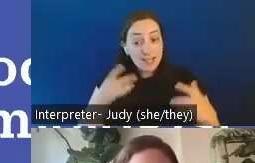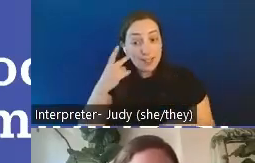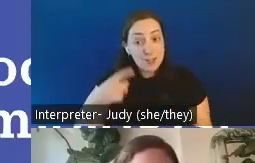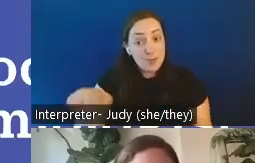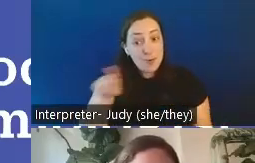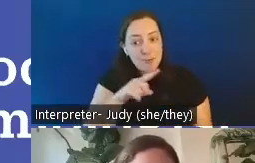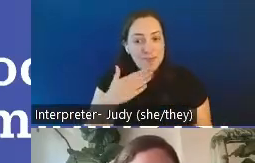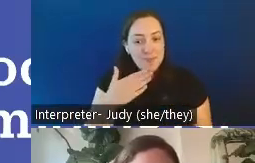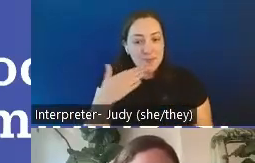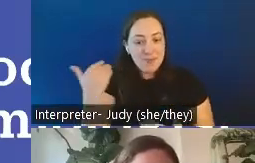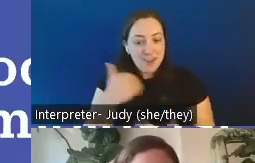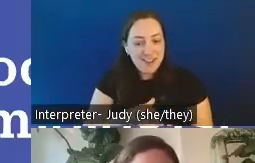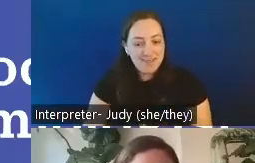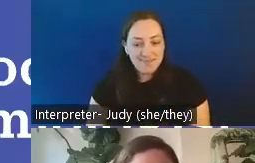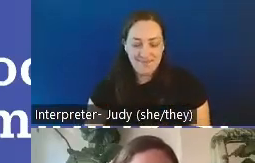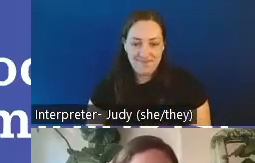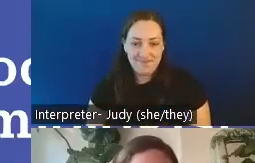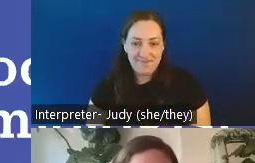again.